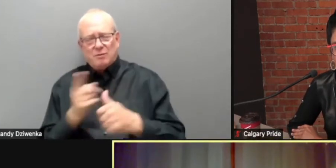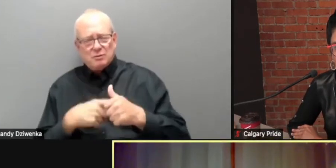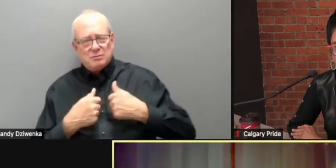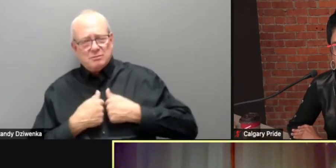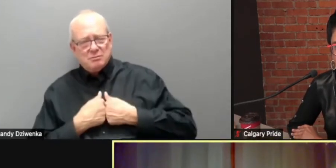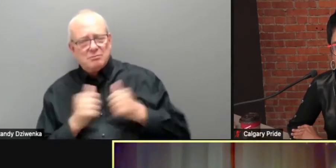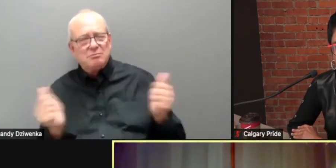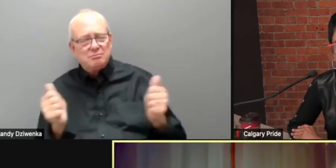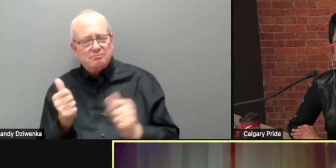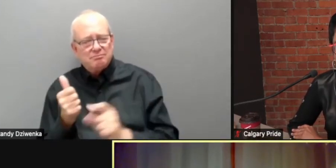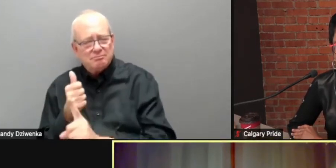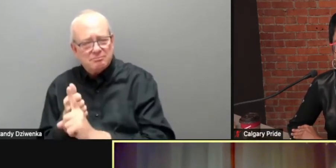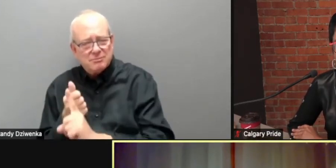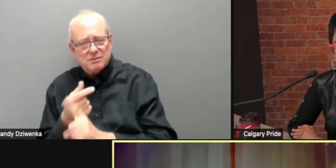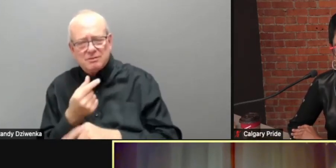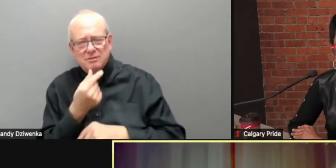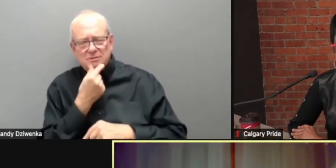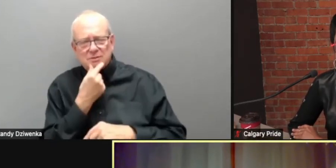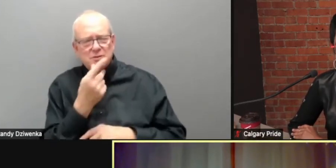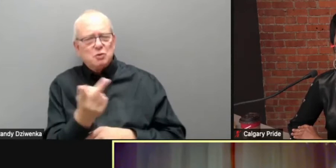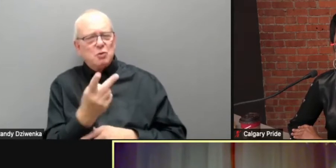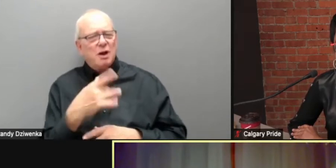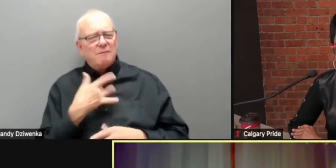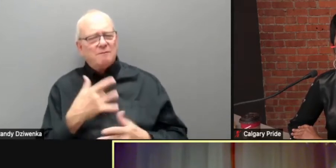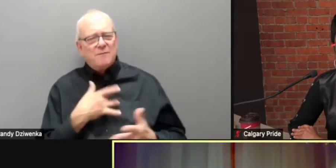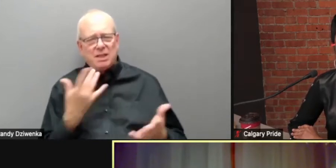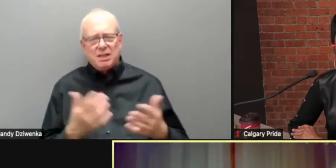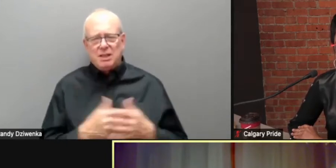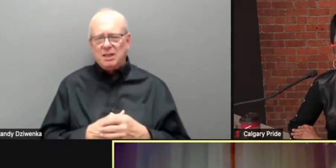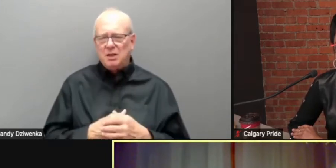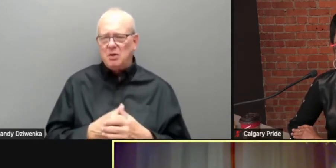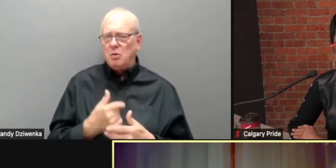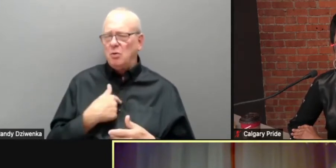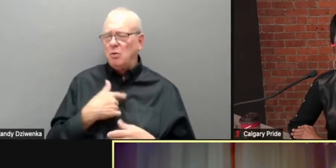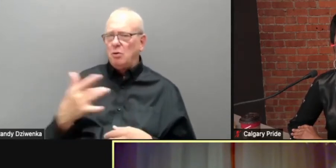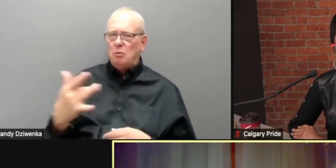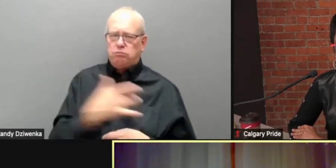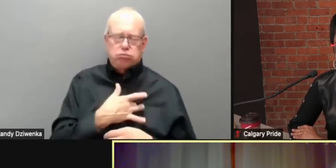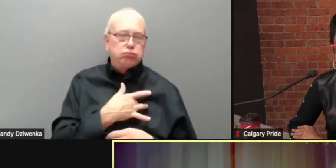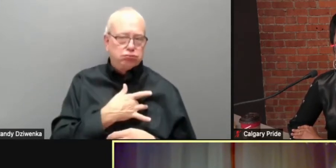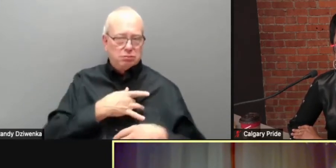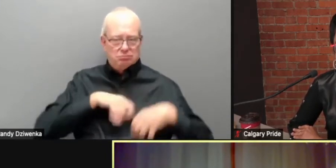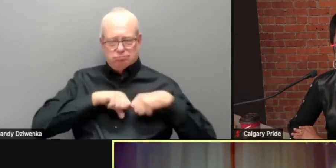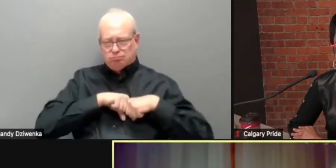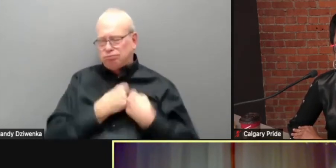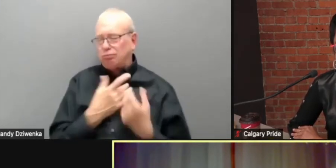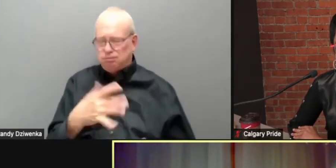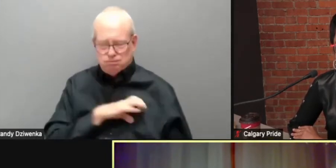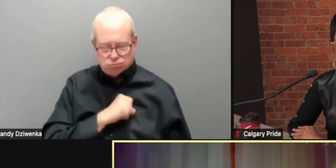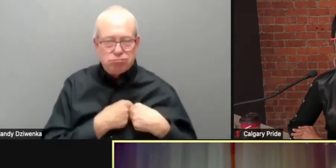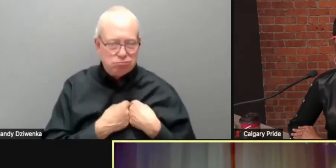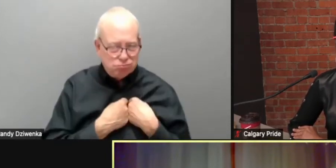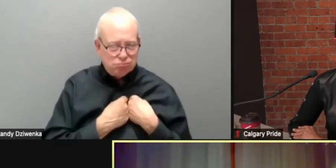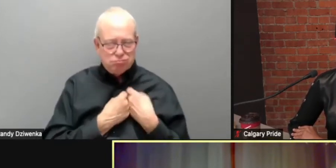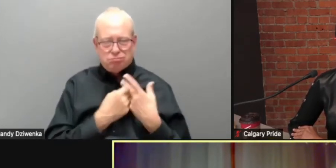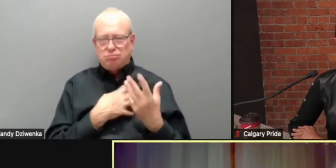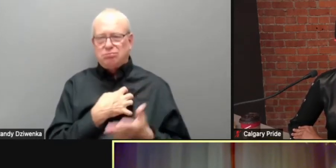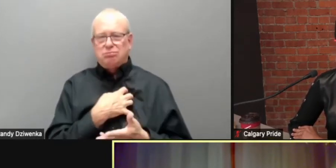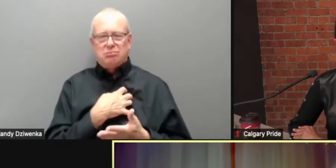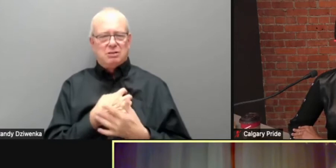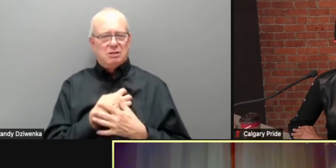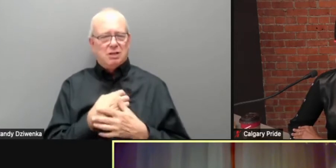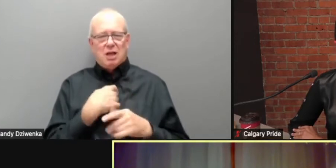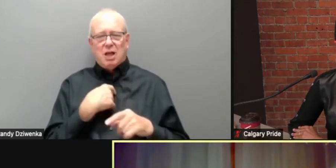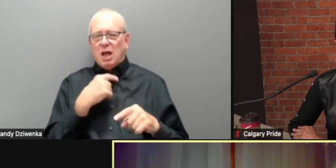My heart was broken, shattered. I couldn't say the word gay. It was just